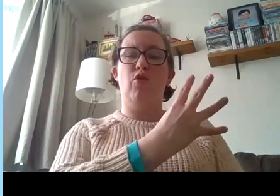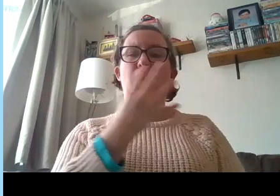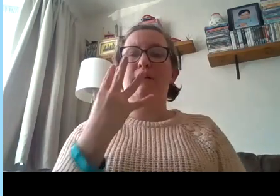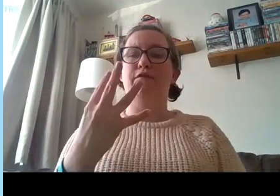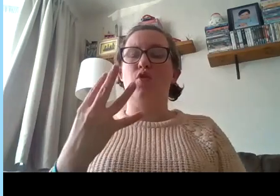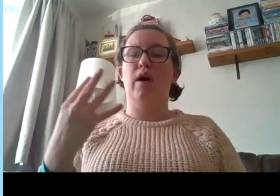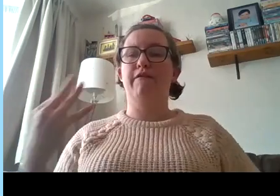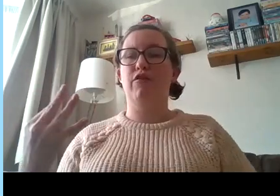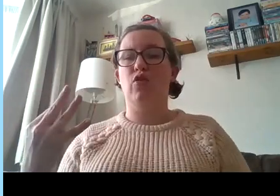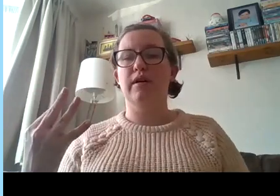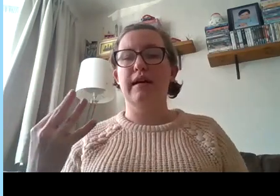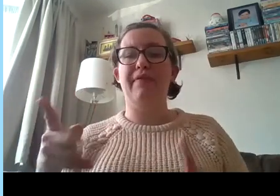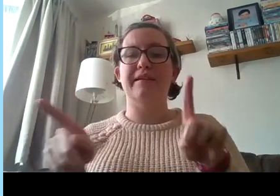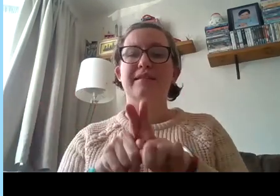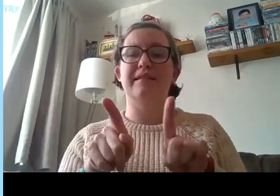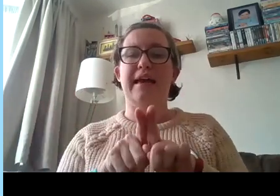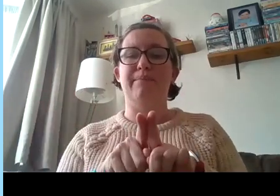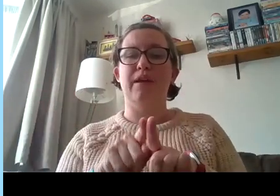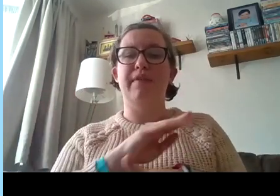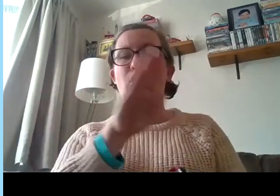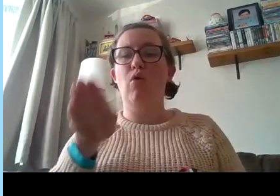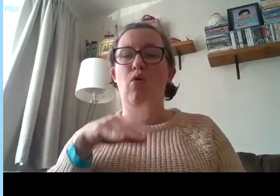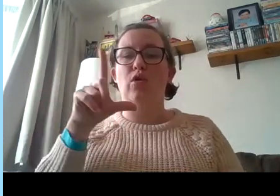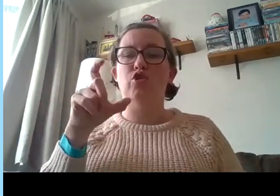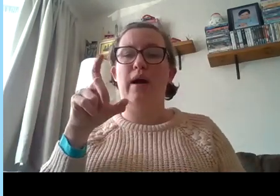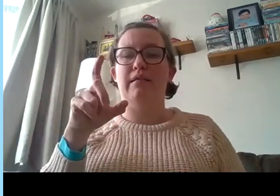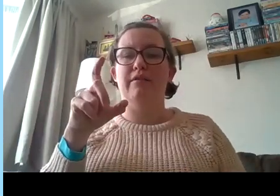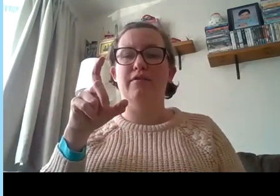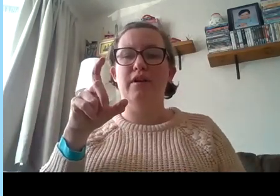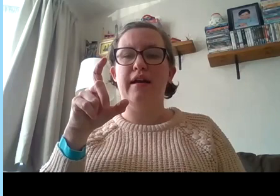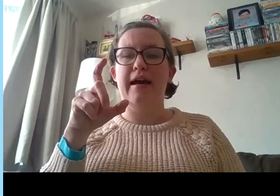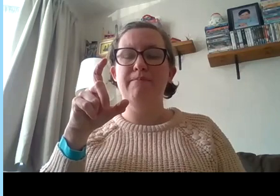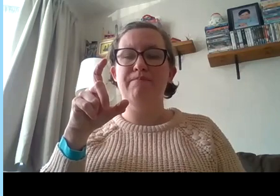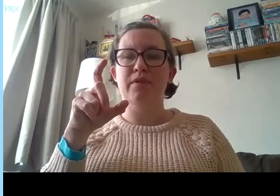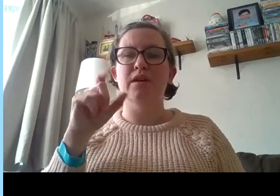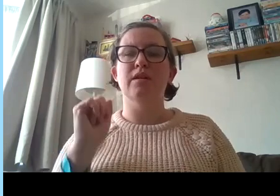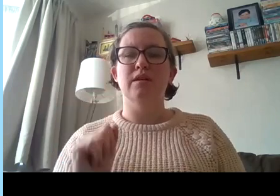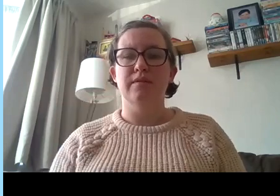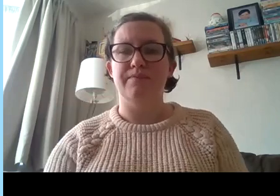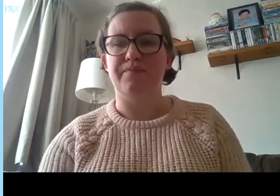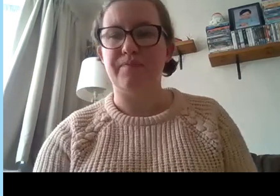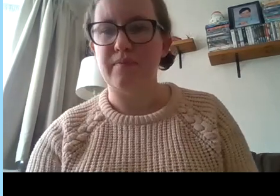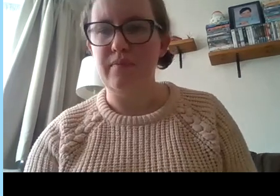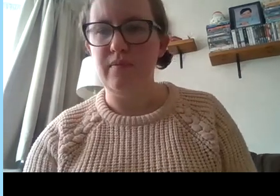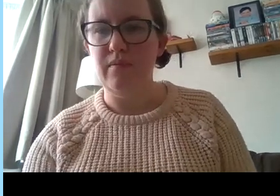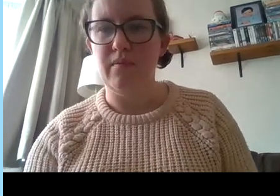of 4 and 4 and 4. And that's the same. They're all 12. Okay.